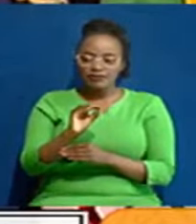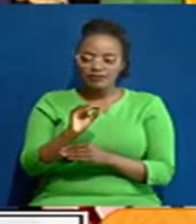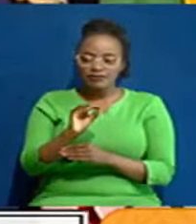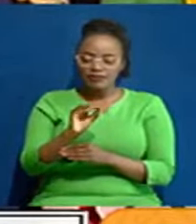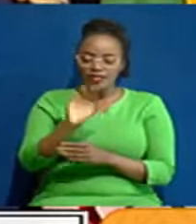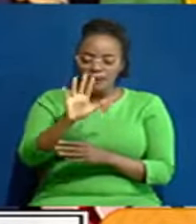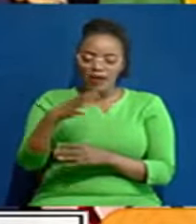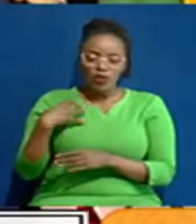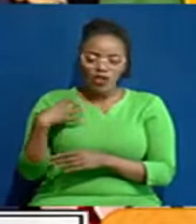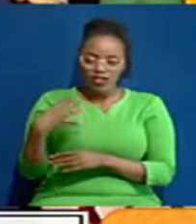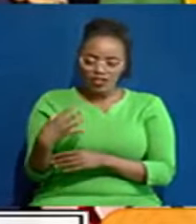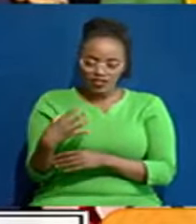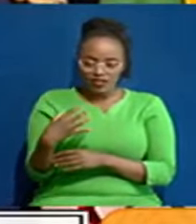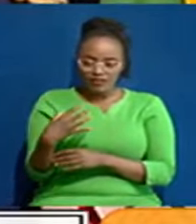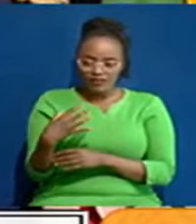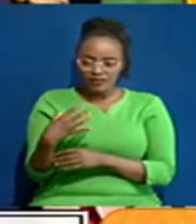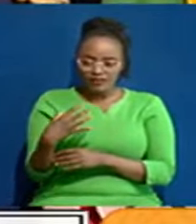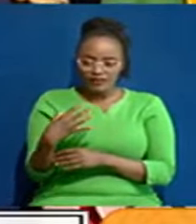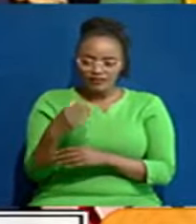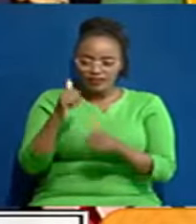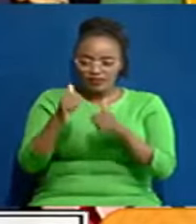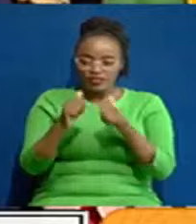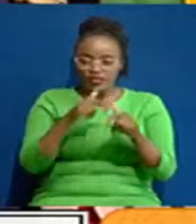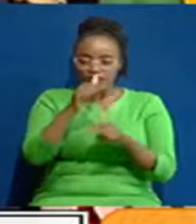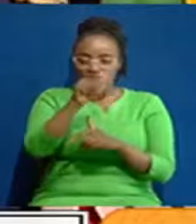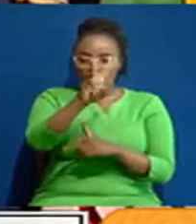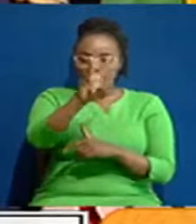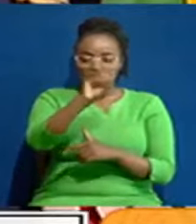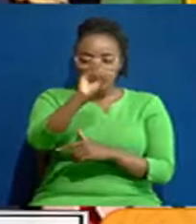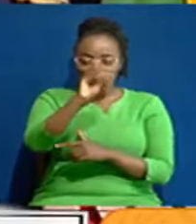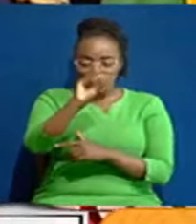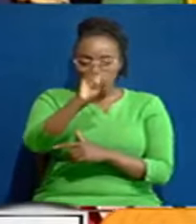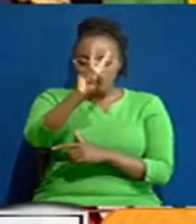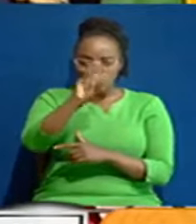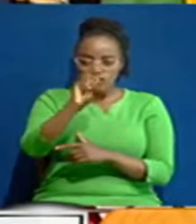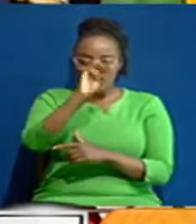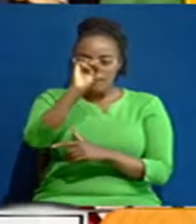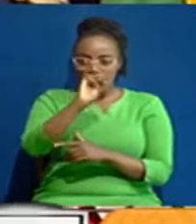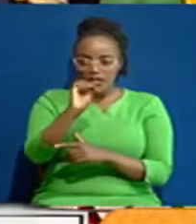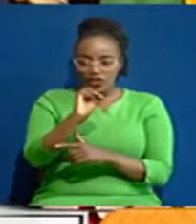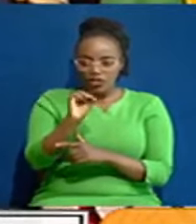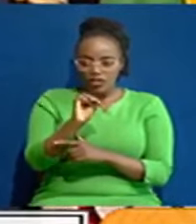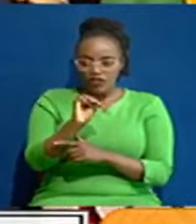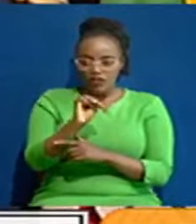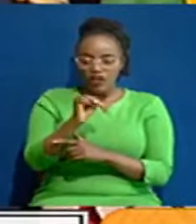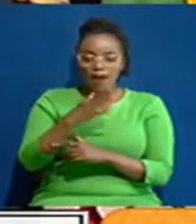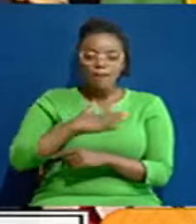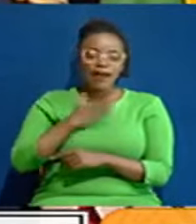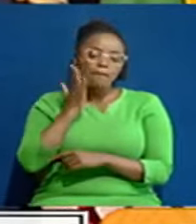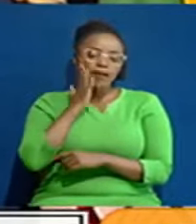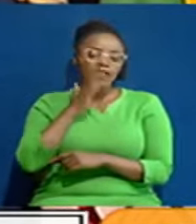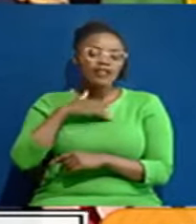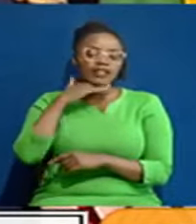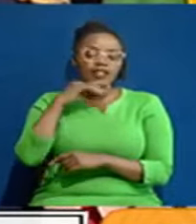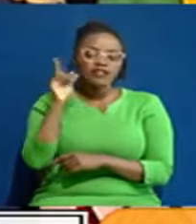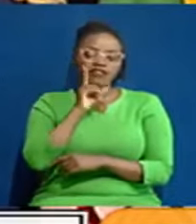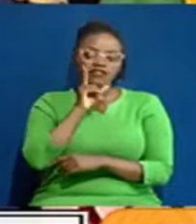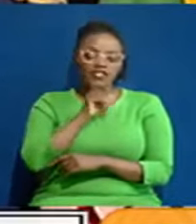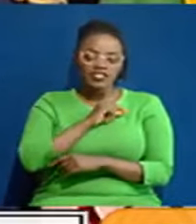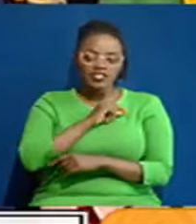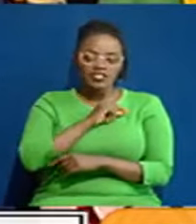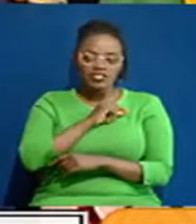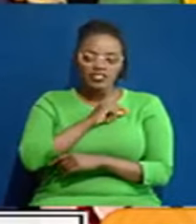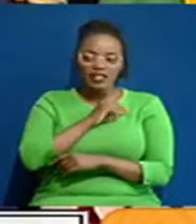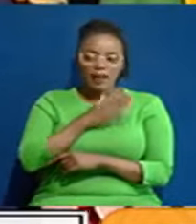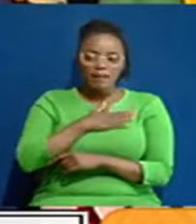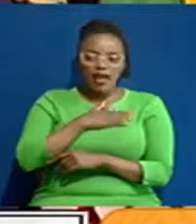of his wealth, another 20 million shillings. And since my mother is dead, my